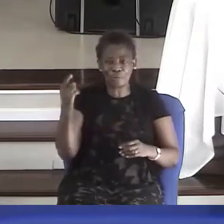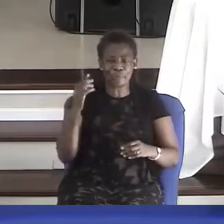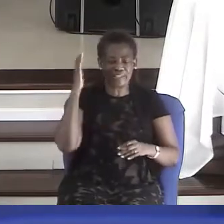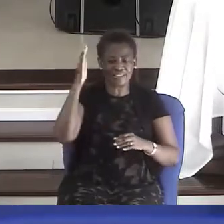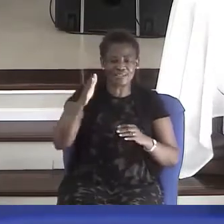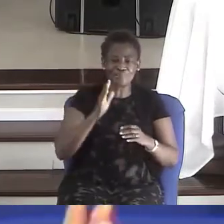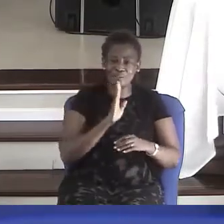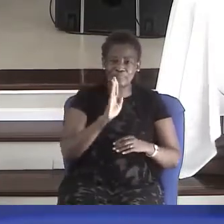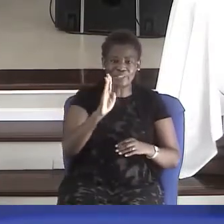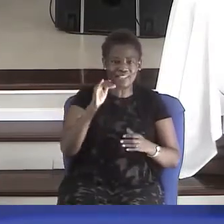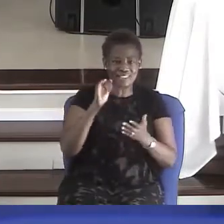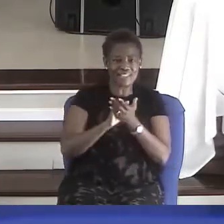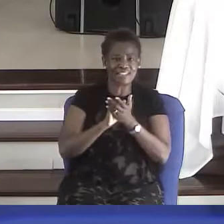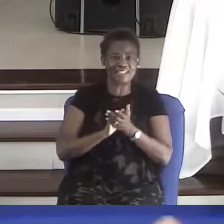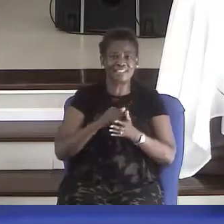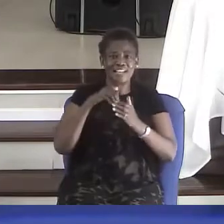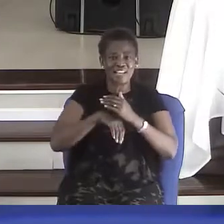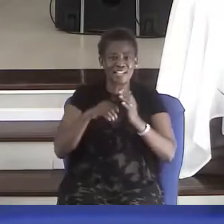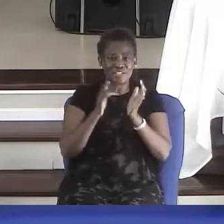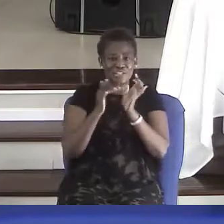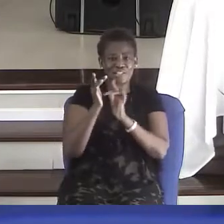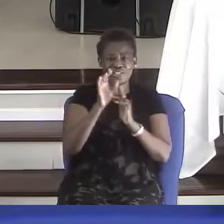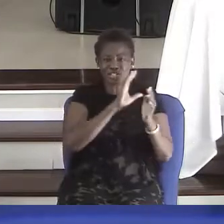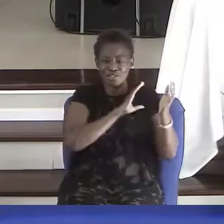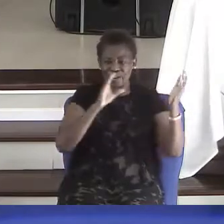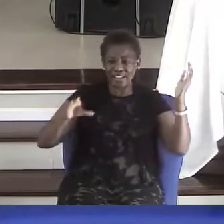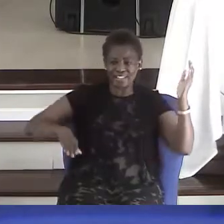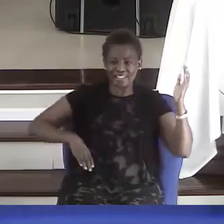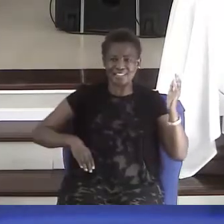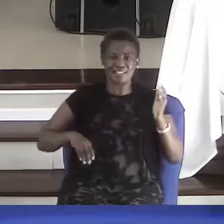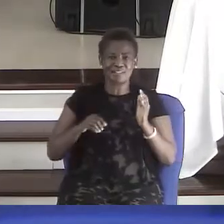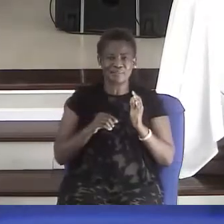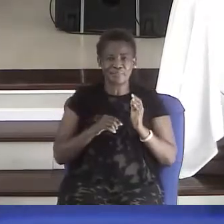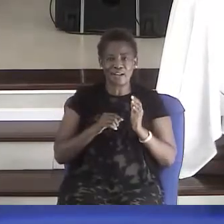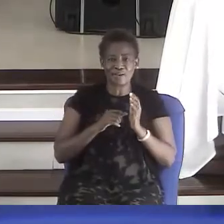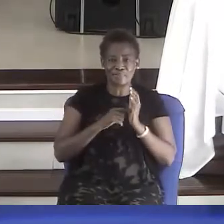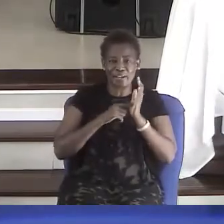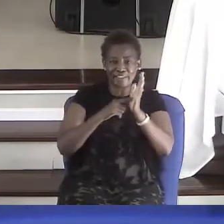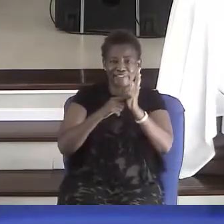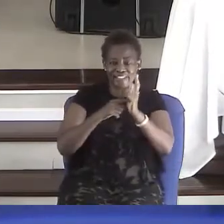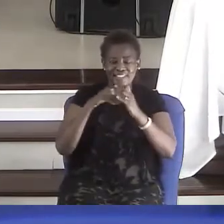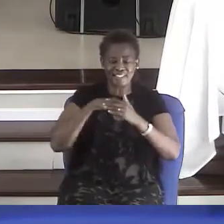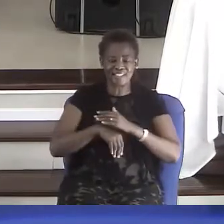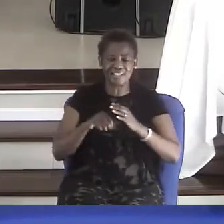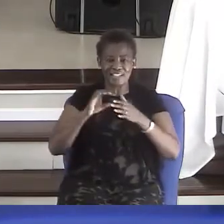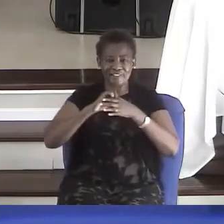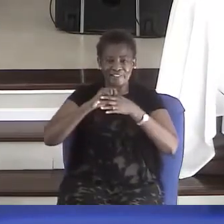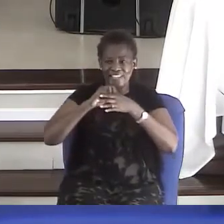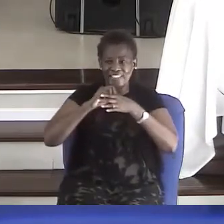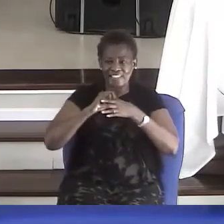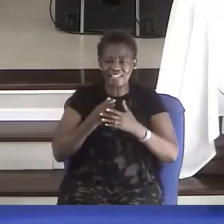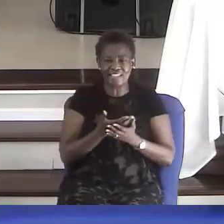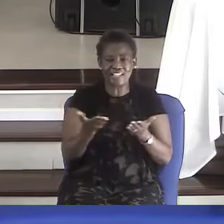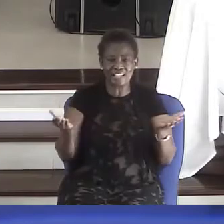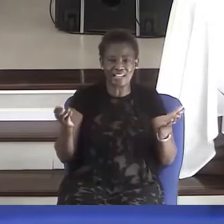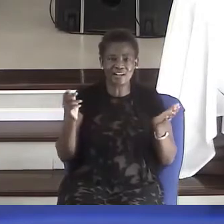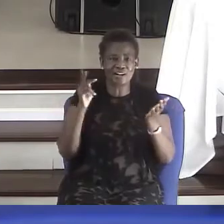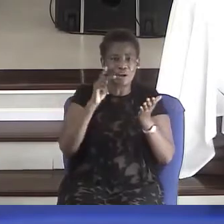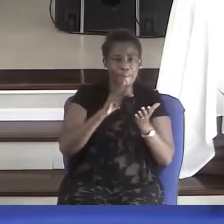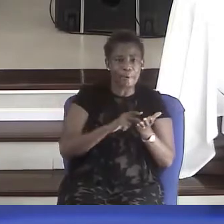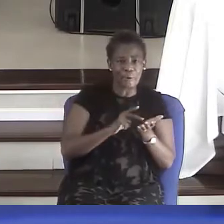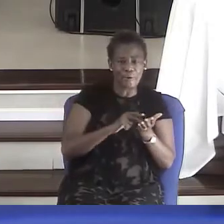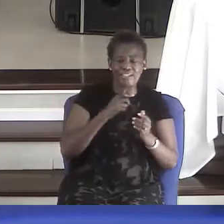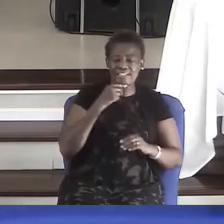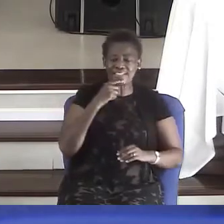of God, manifested in the flesh. And here before us, Paul is saying, in these